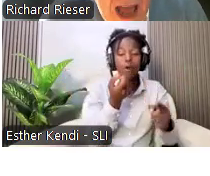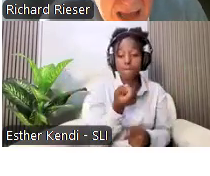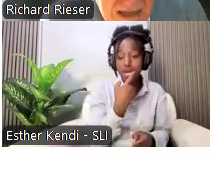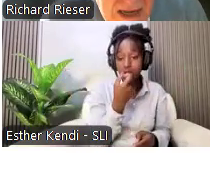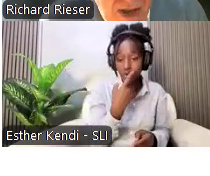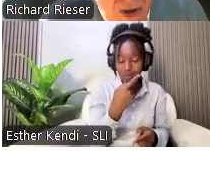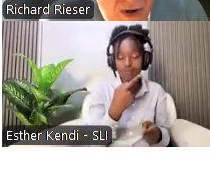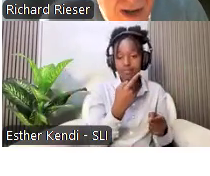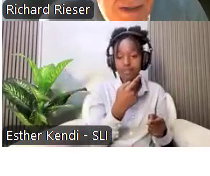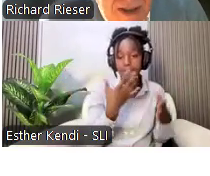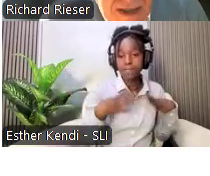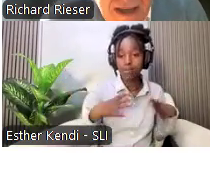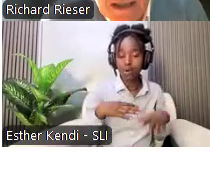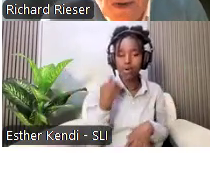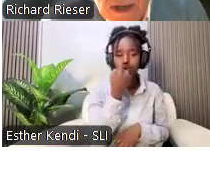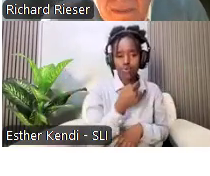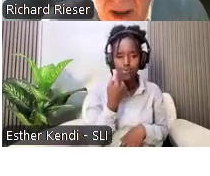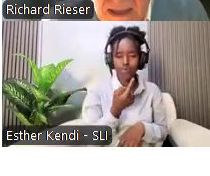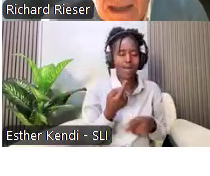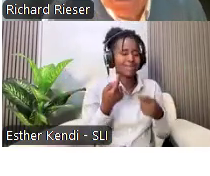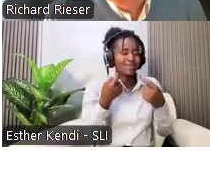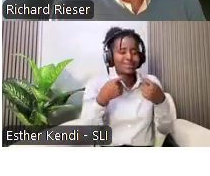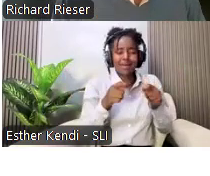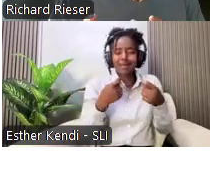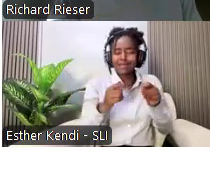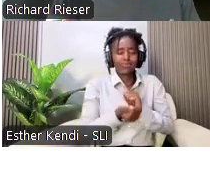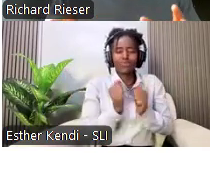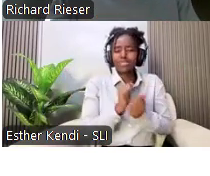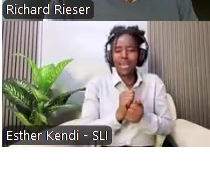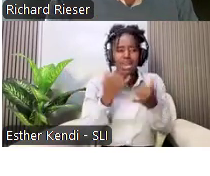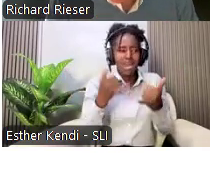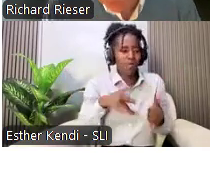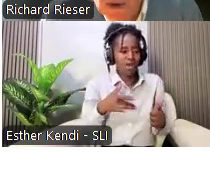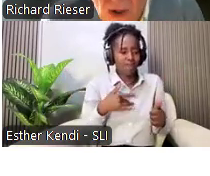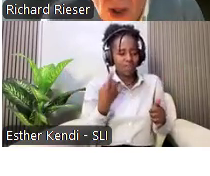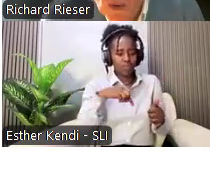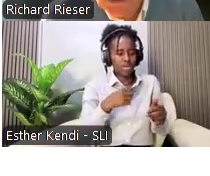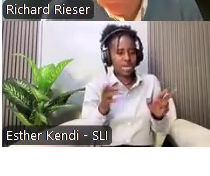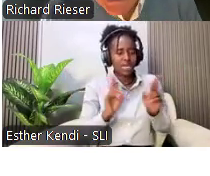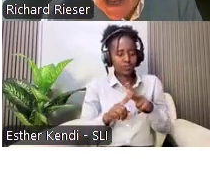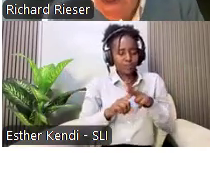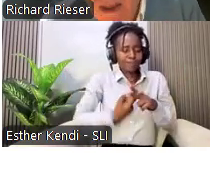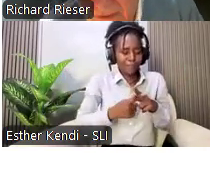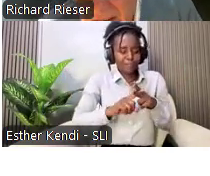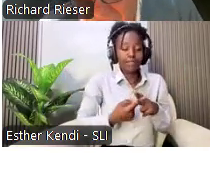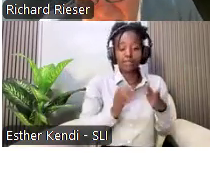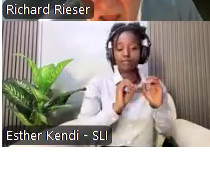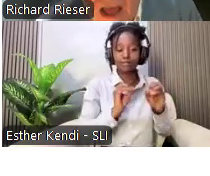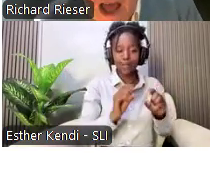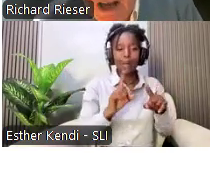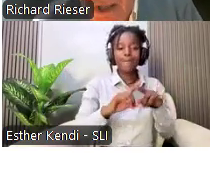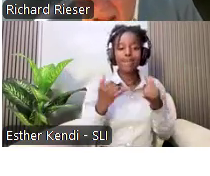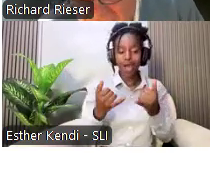focus on us, curing us, fixing us, or separating us, to a social human rights model, which is in the